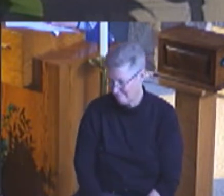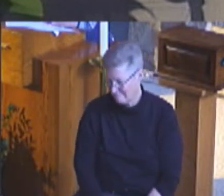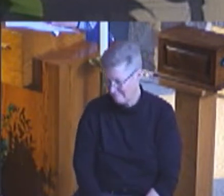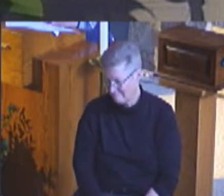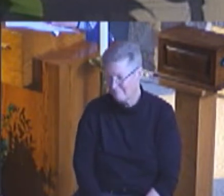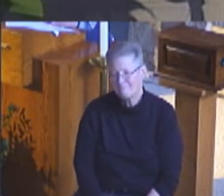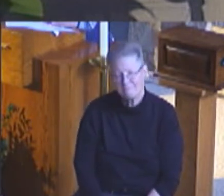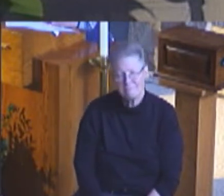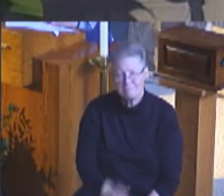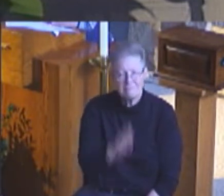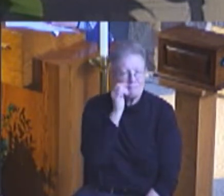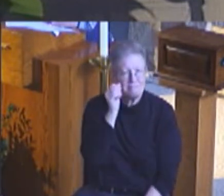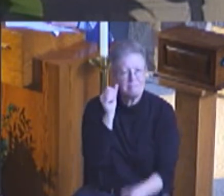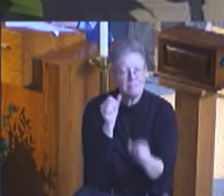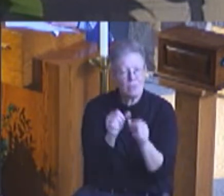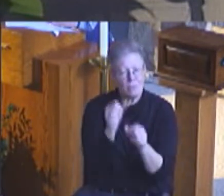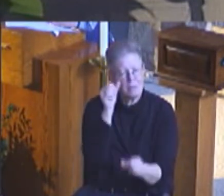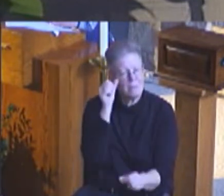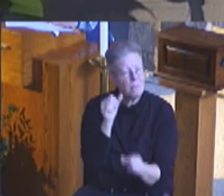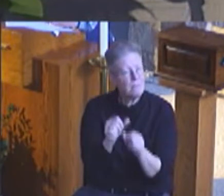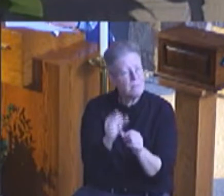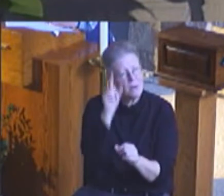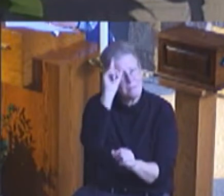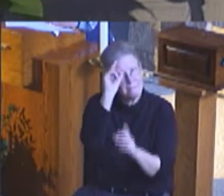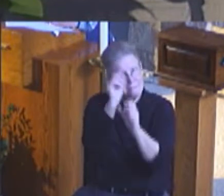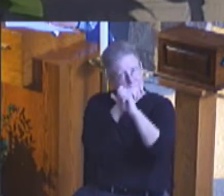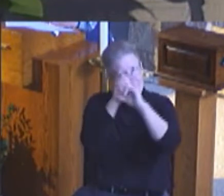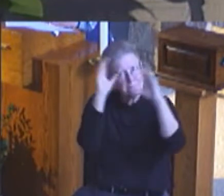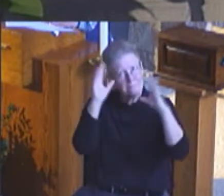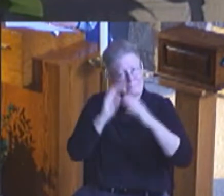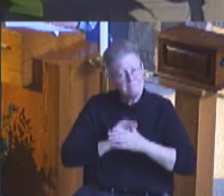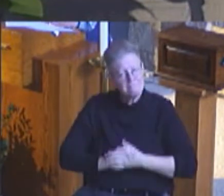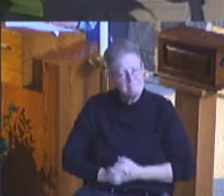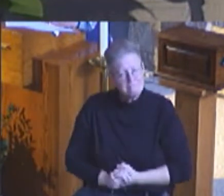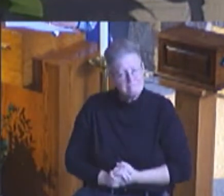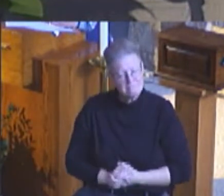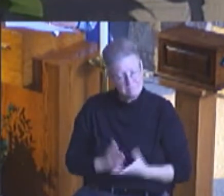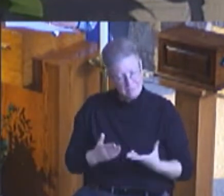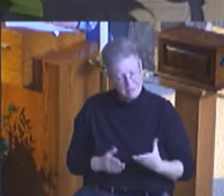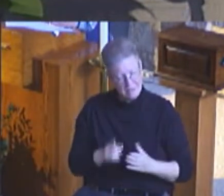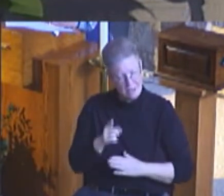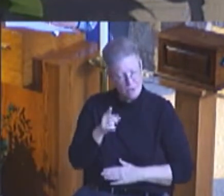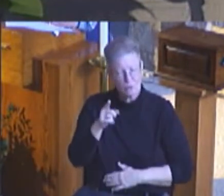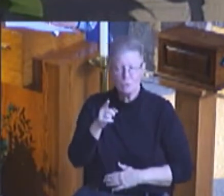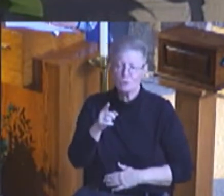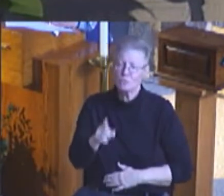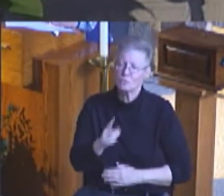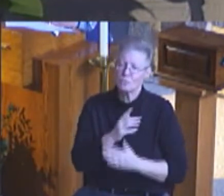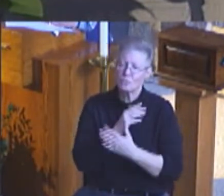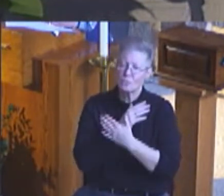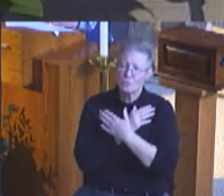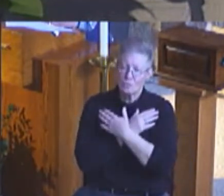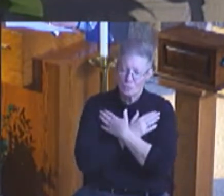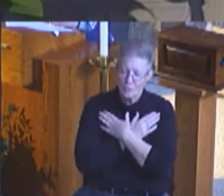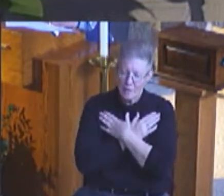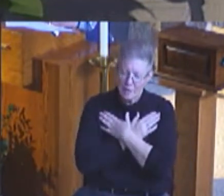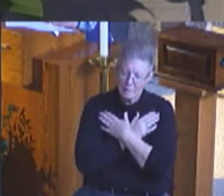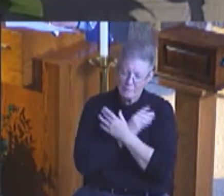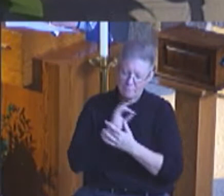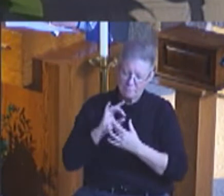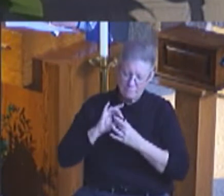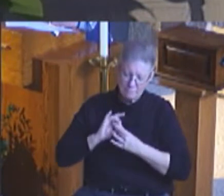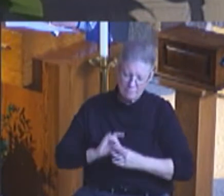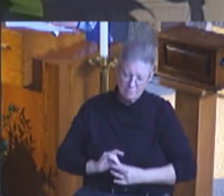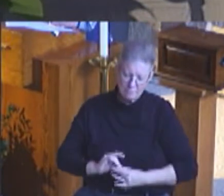Just remembering this allows you to sink deeply into a state of rest. In this moment